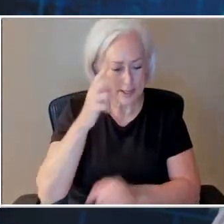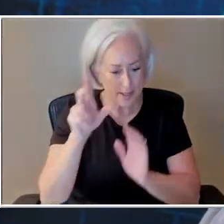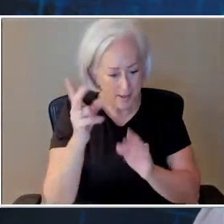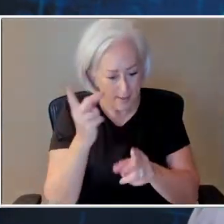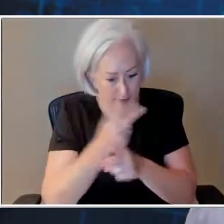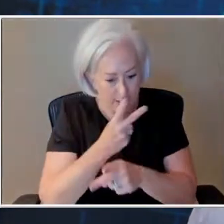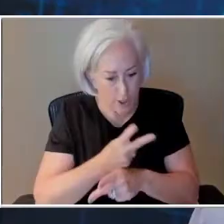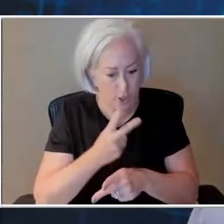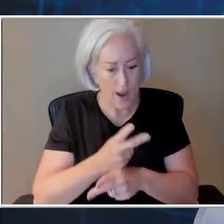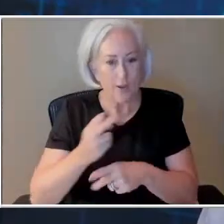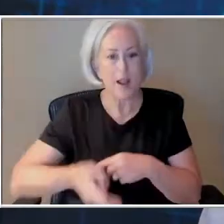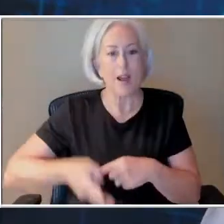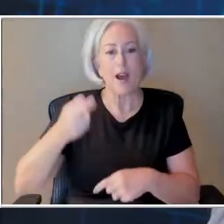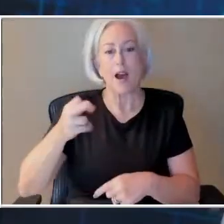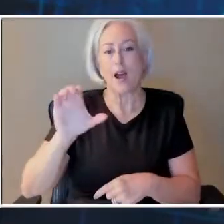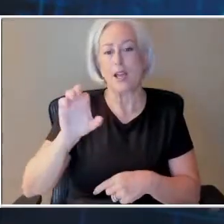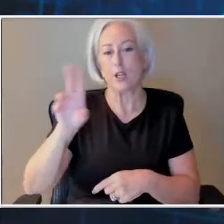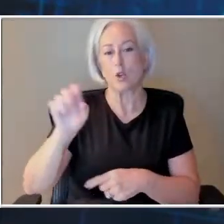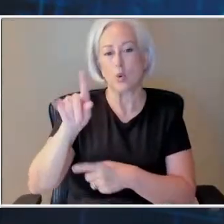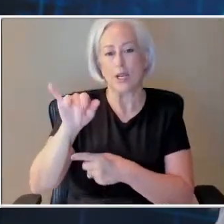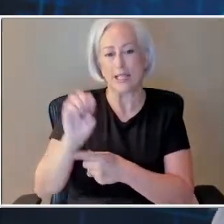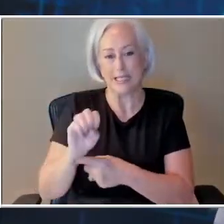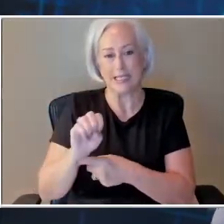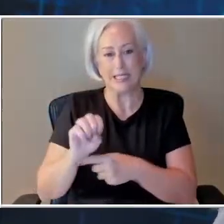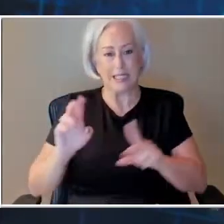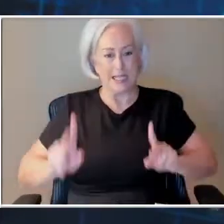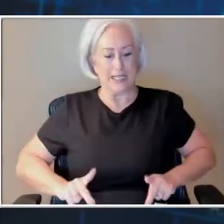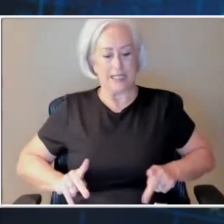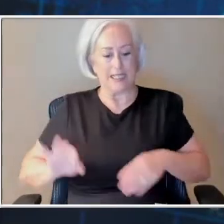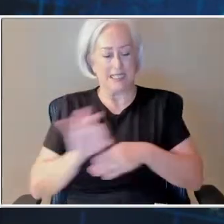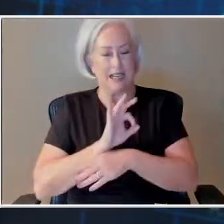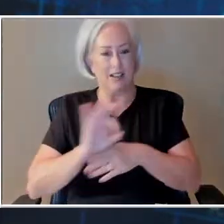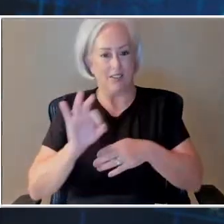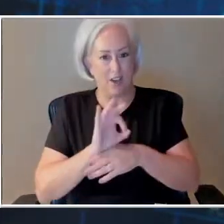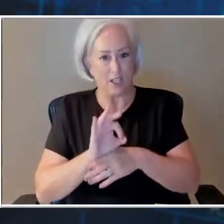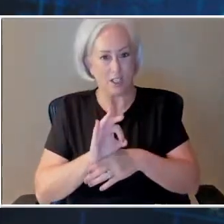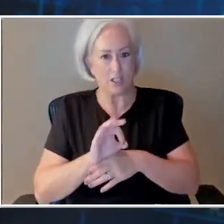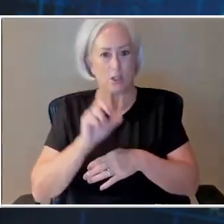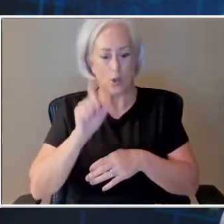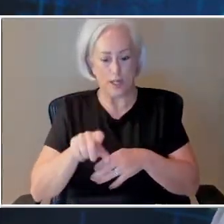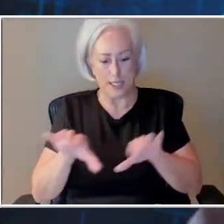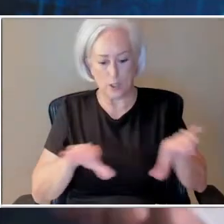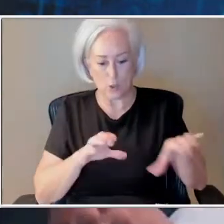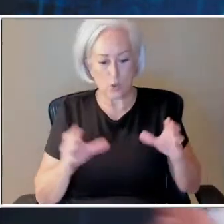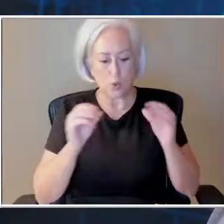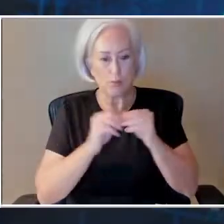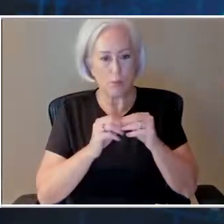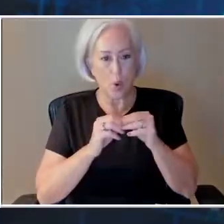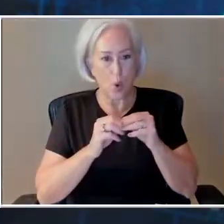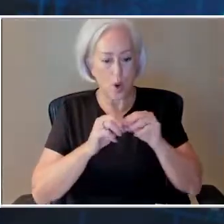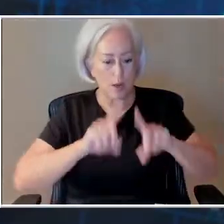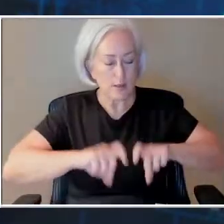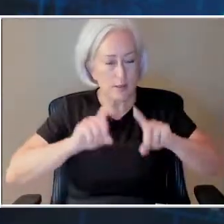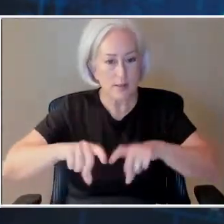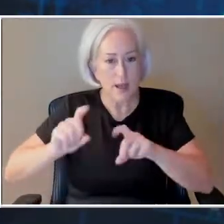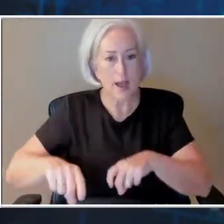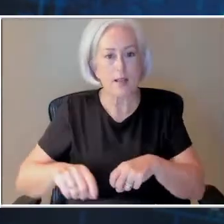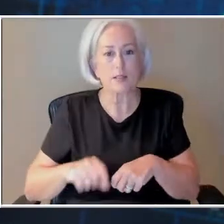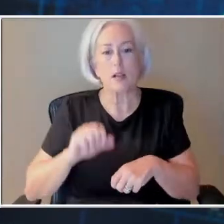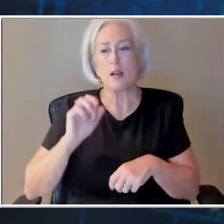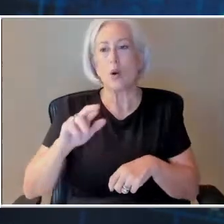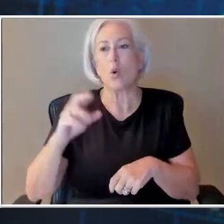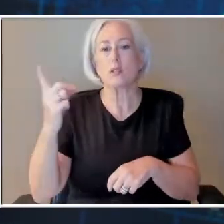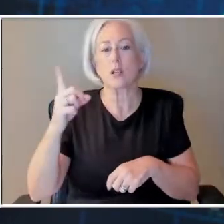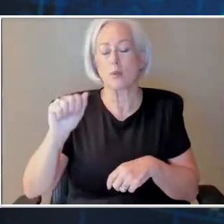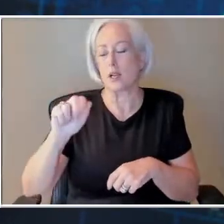function, and their kidneys are failing, so they do more workup. Patients are anemic, like fatigue, major fatigue, that their blood